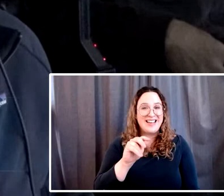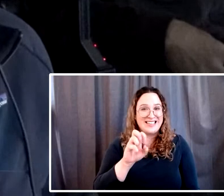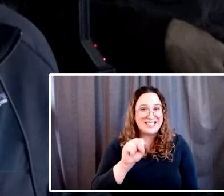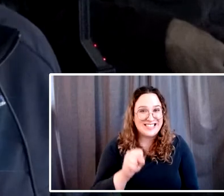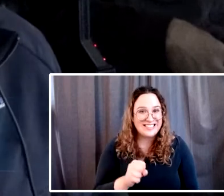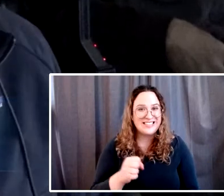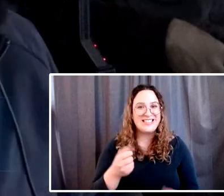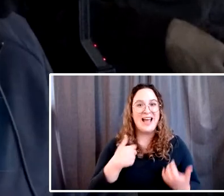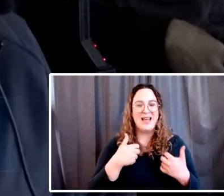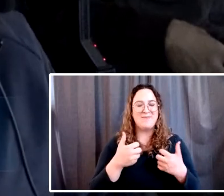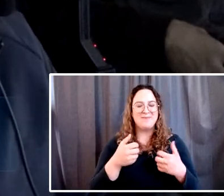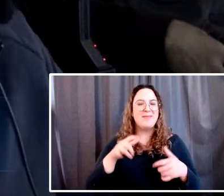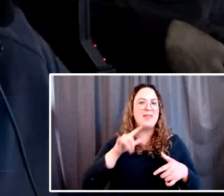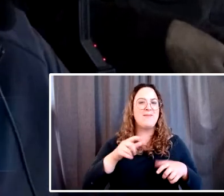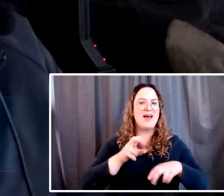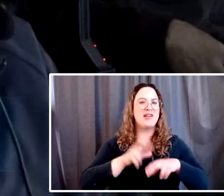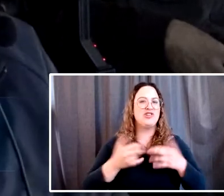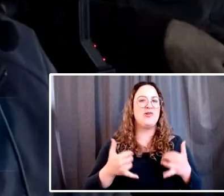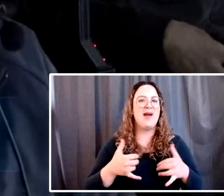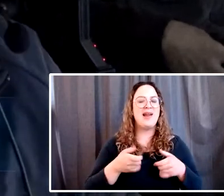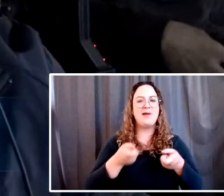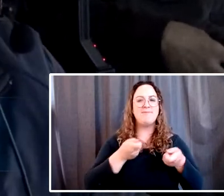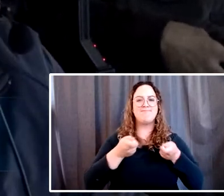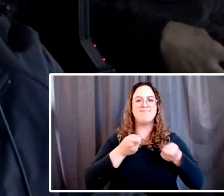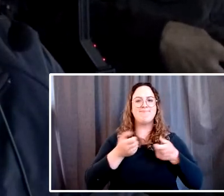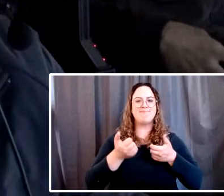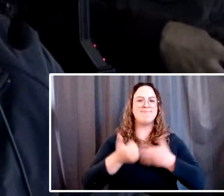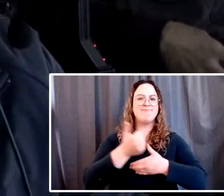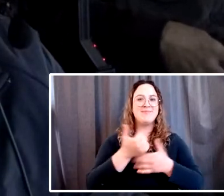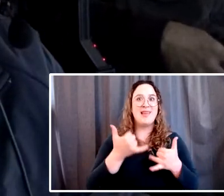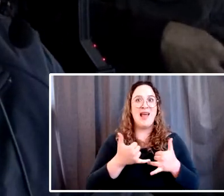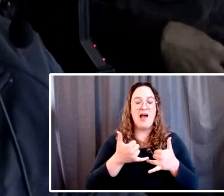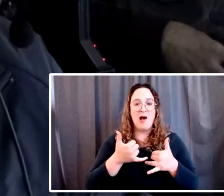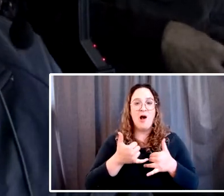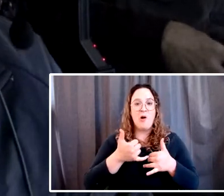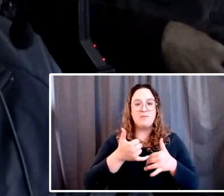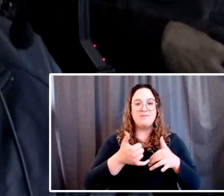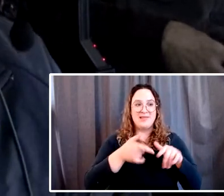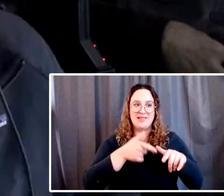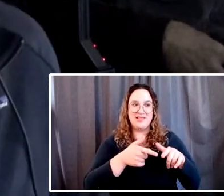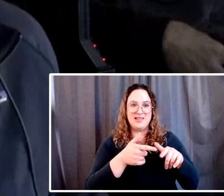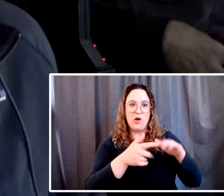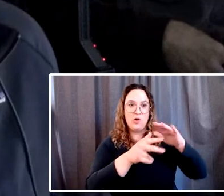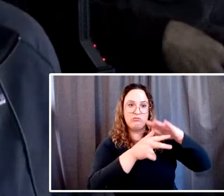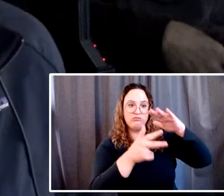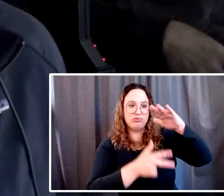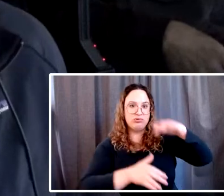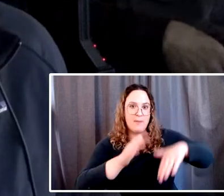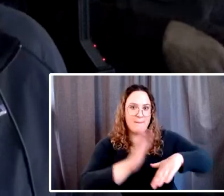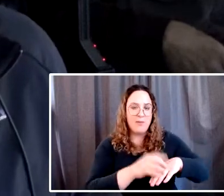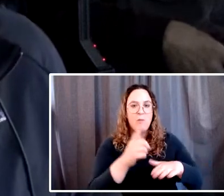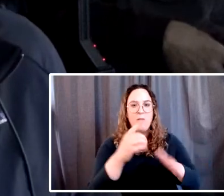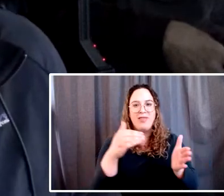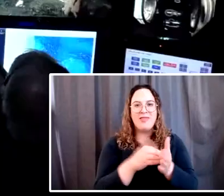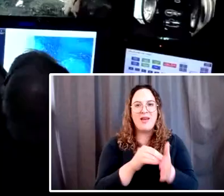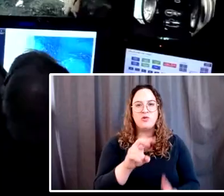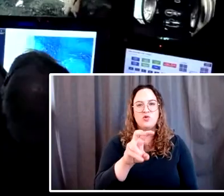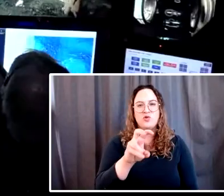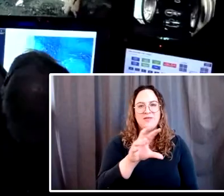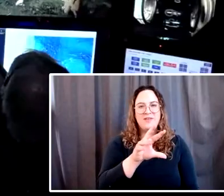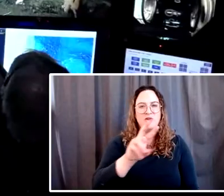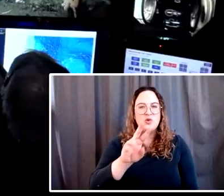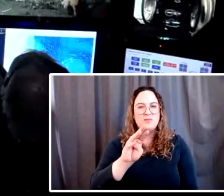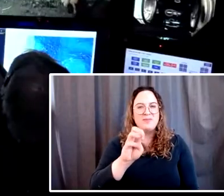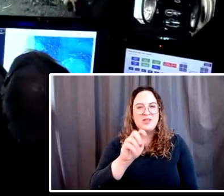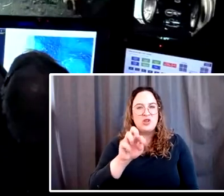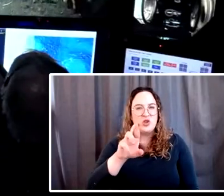chair, and we're currently on bottom with the ROV at 1,252 meters deep. That's the live